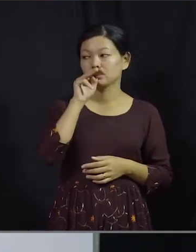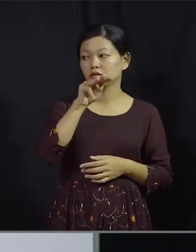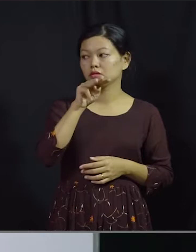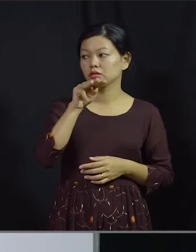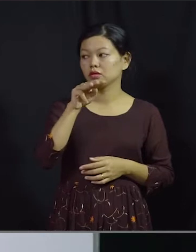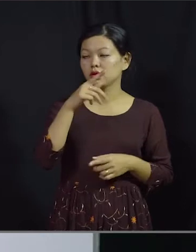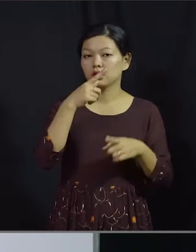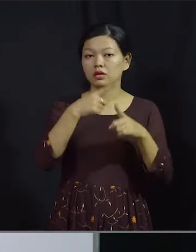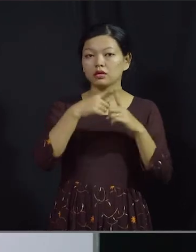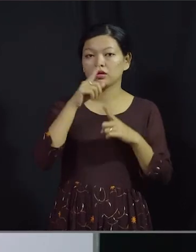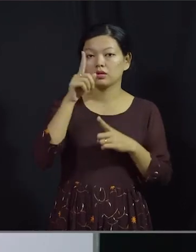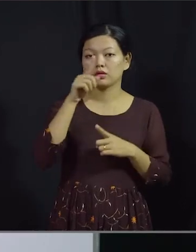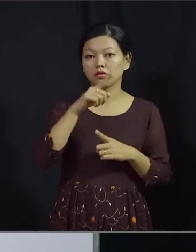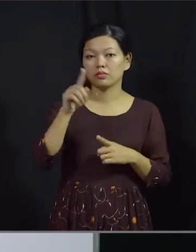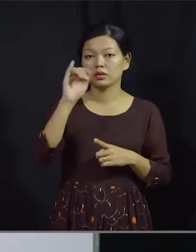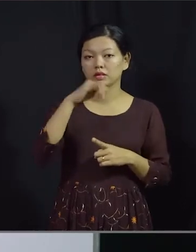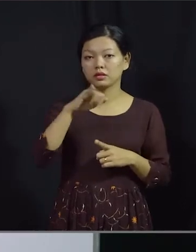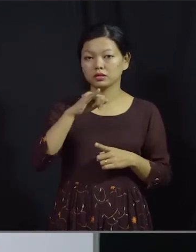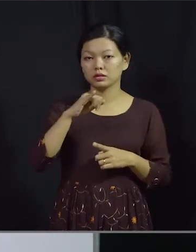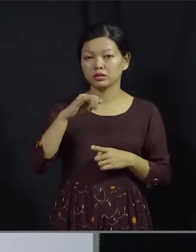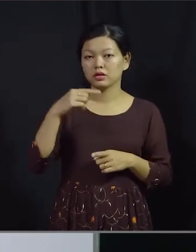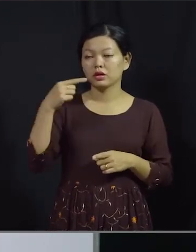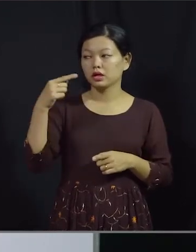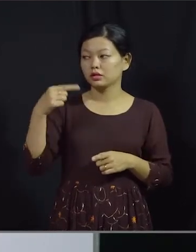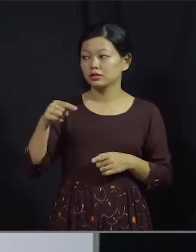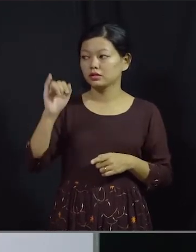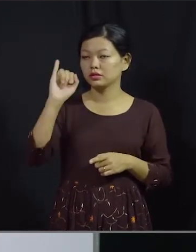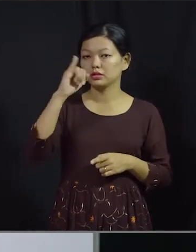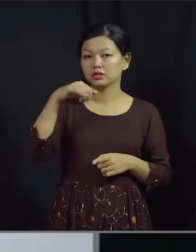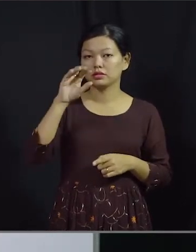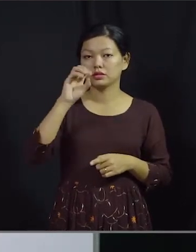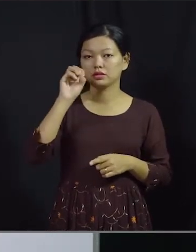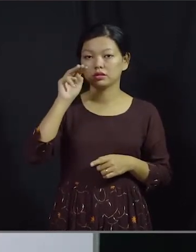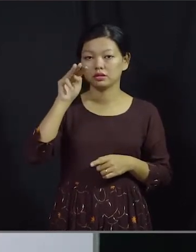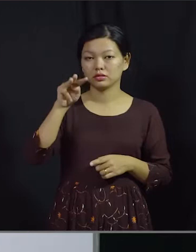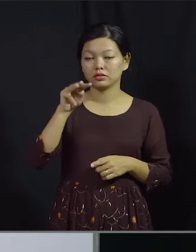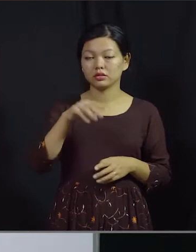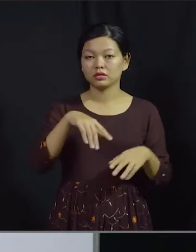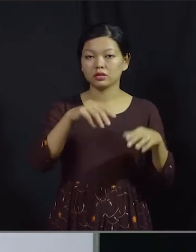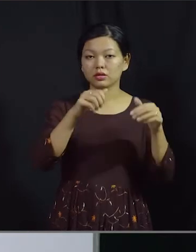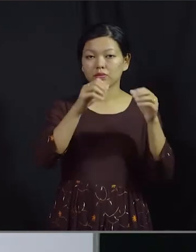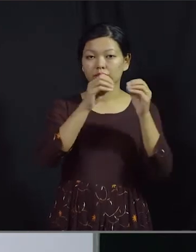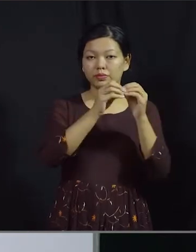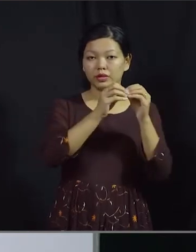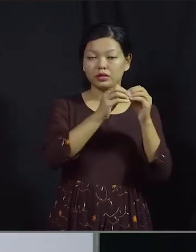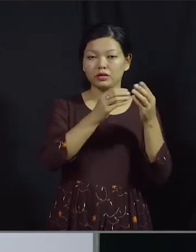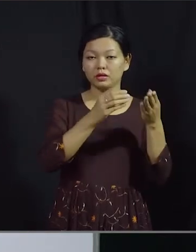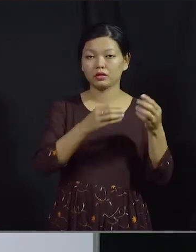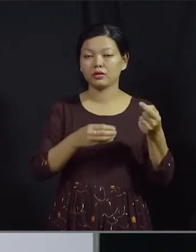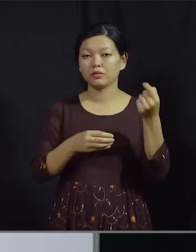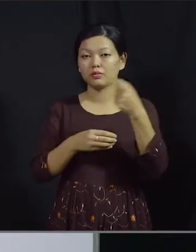60,000. So B has to give 60,000 to A for the sacrifices that A has made to